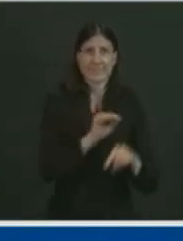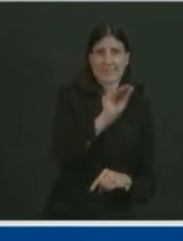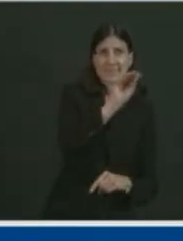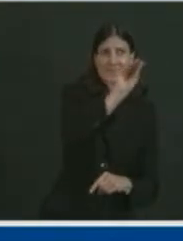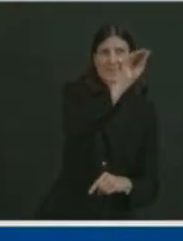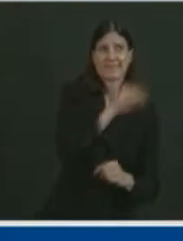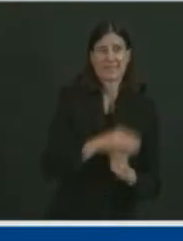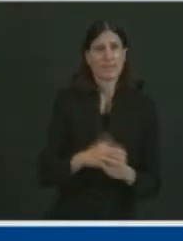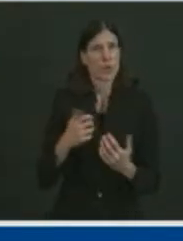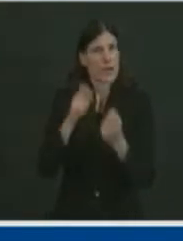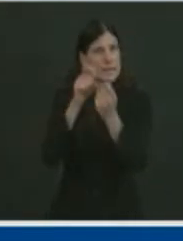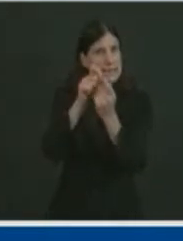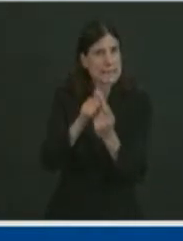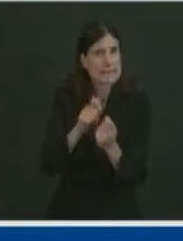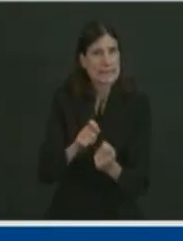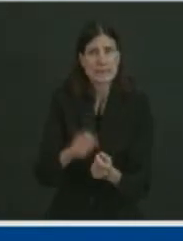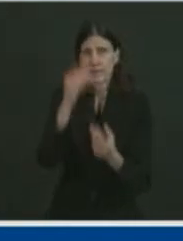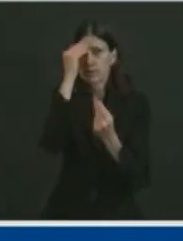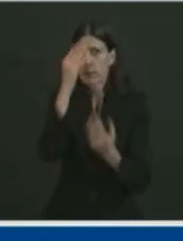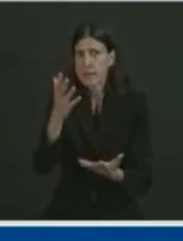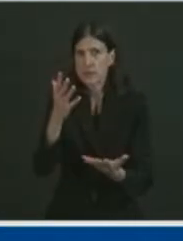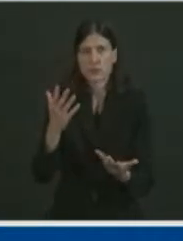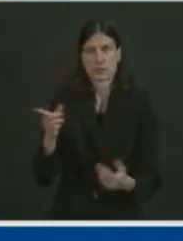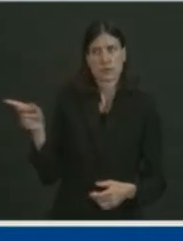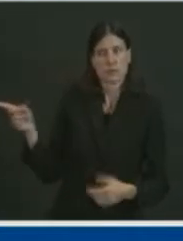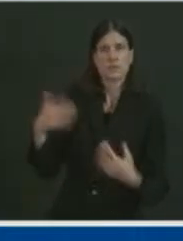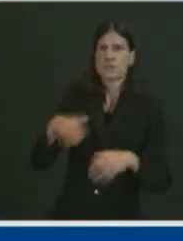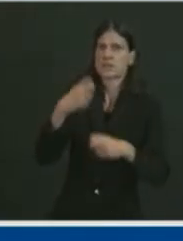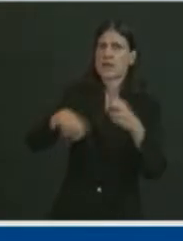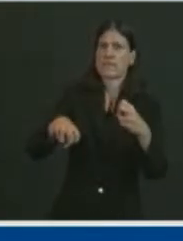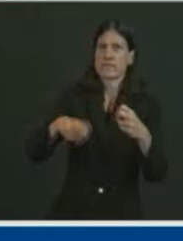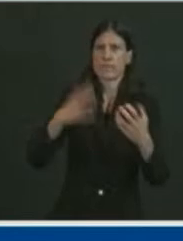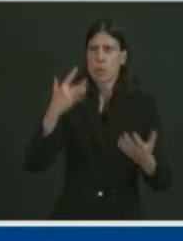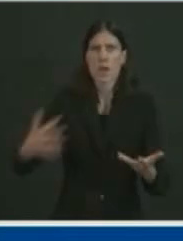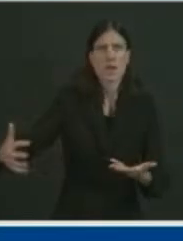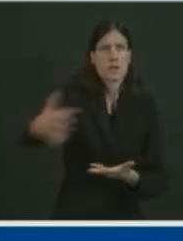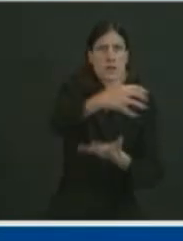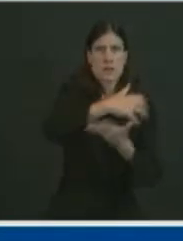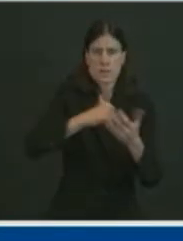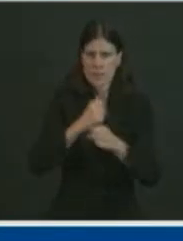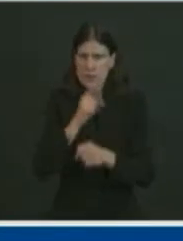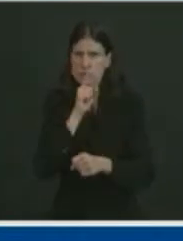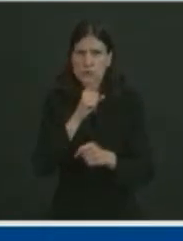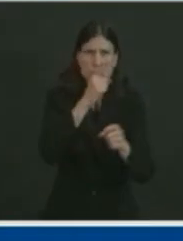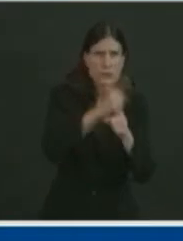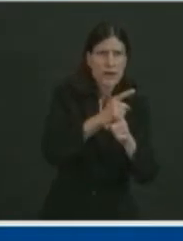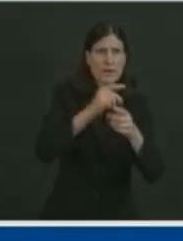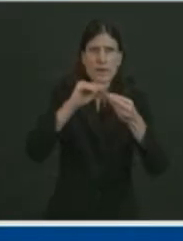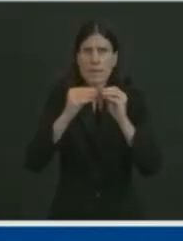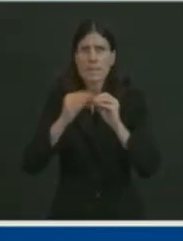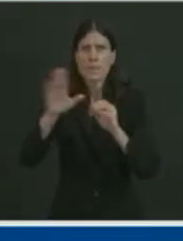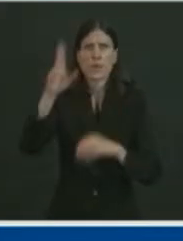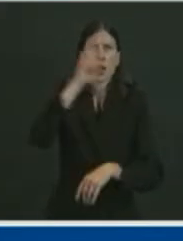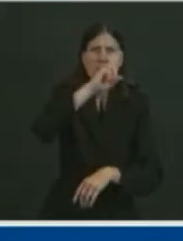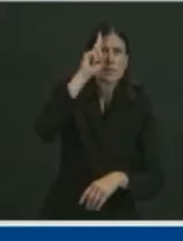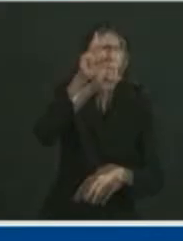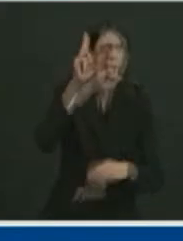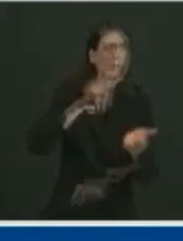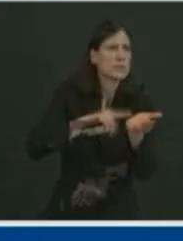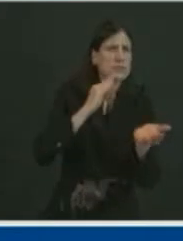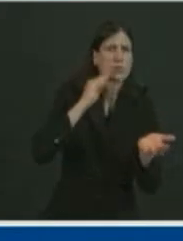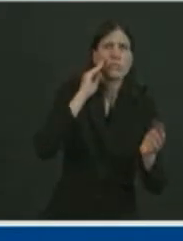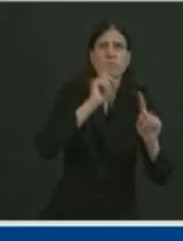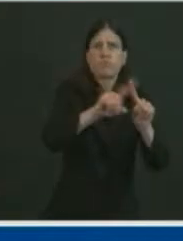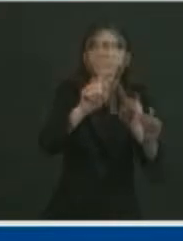This is hard to do. It is hard at the end of every day to collect the data from the hospitals, collect data from nursing homes, collect data from cities